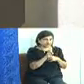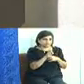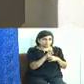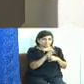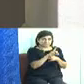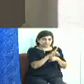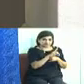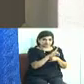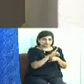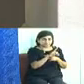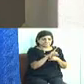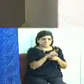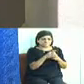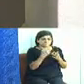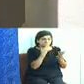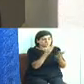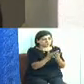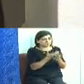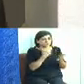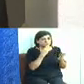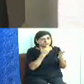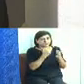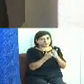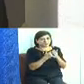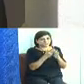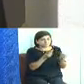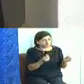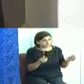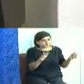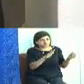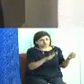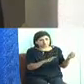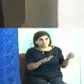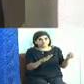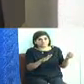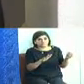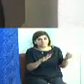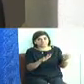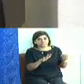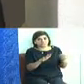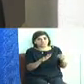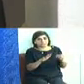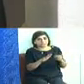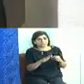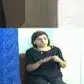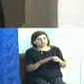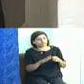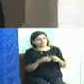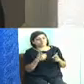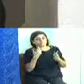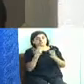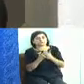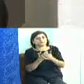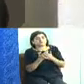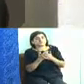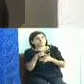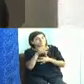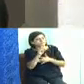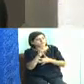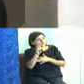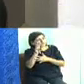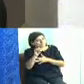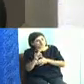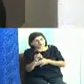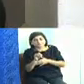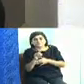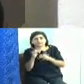on good soil and yielded a crop 30, 60, even 100 times what